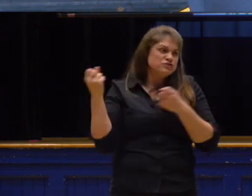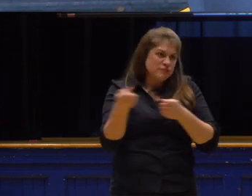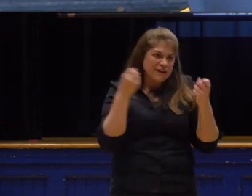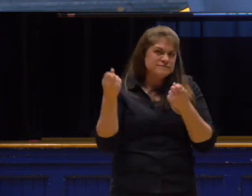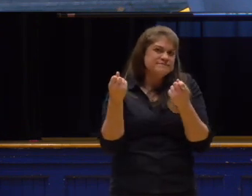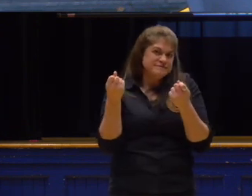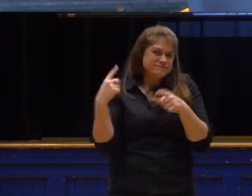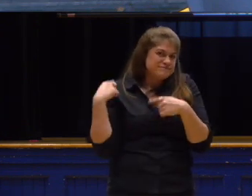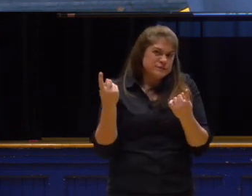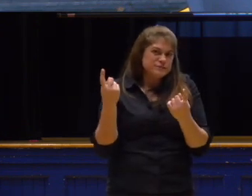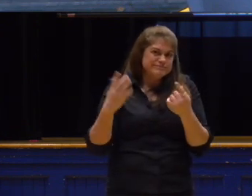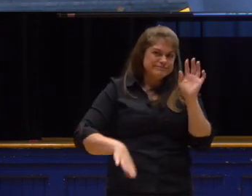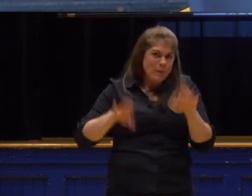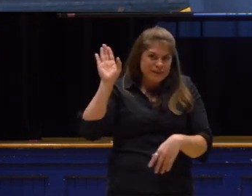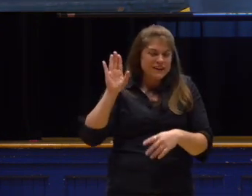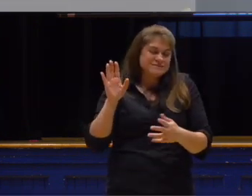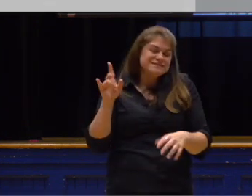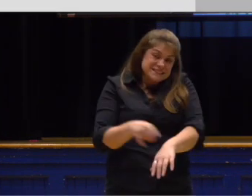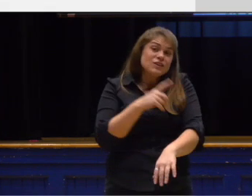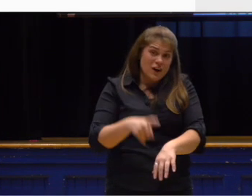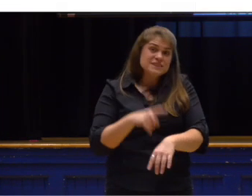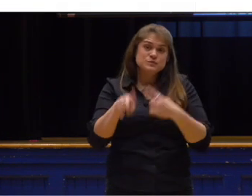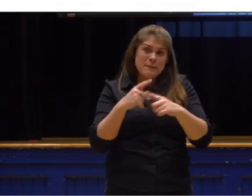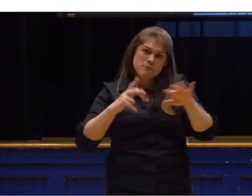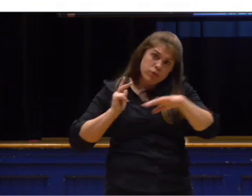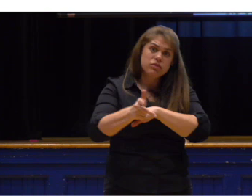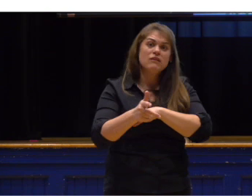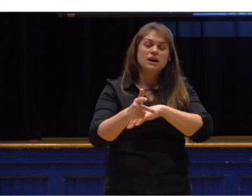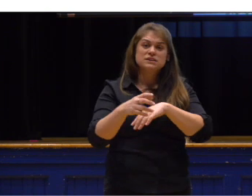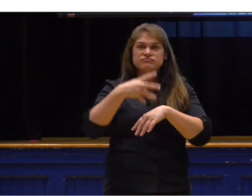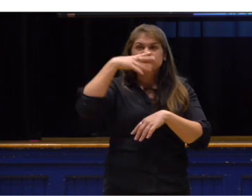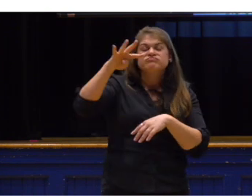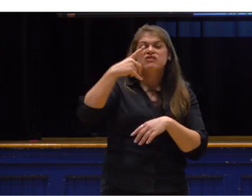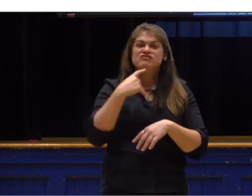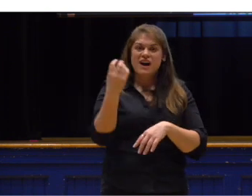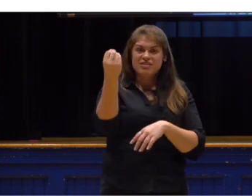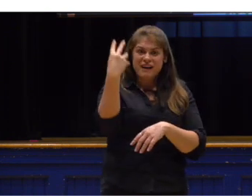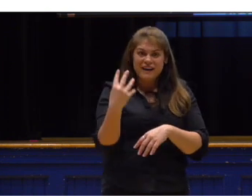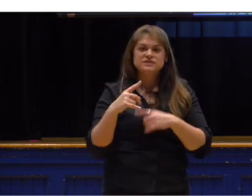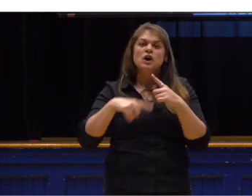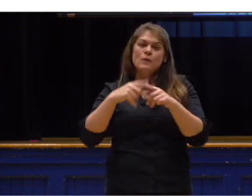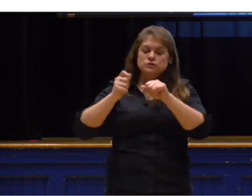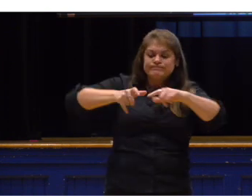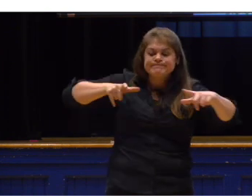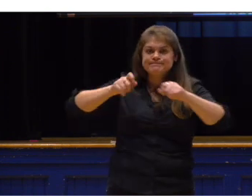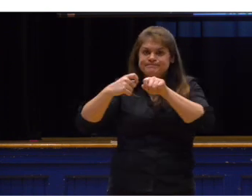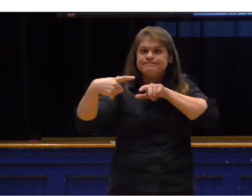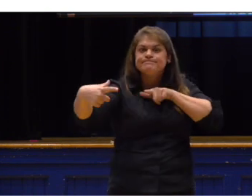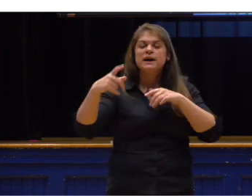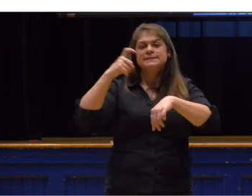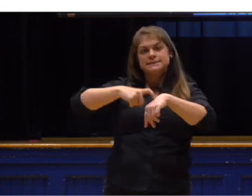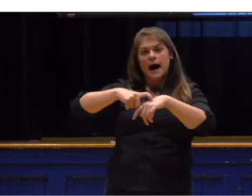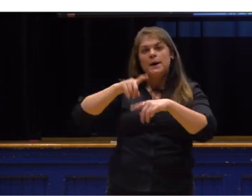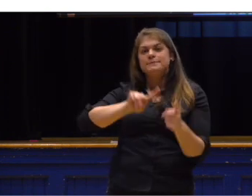long. And if you know, and that's why people run the red lights all the time. So in stretching these things out, the timings become different,